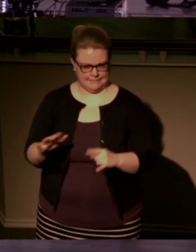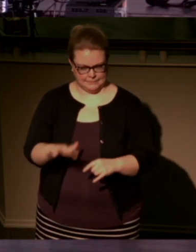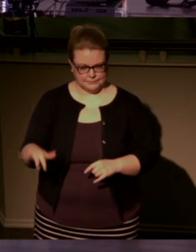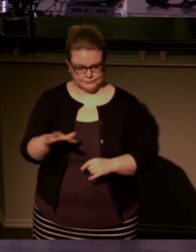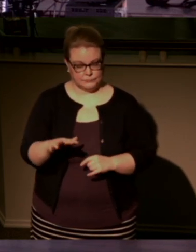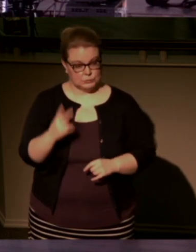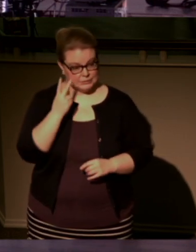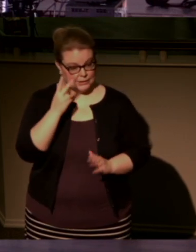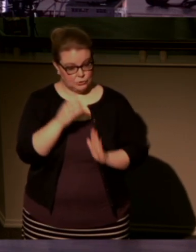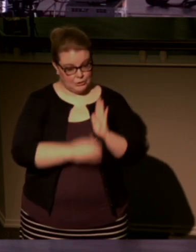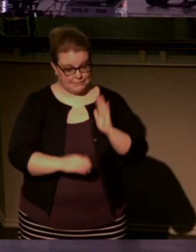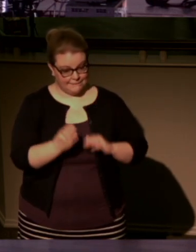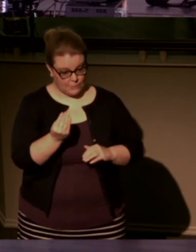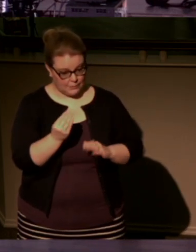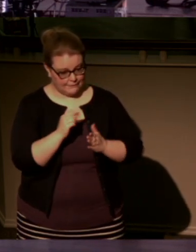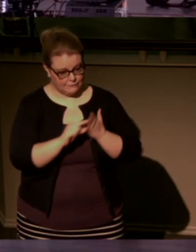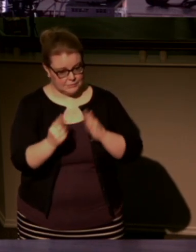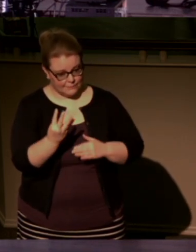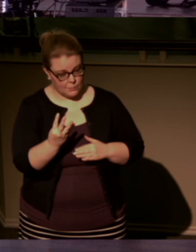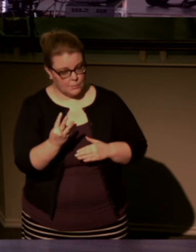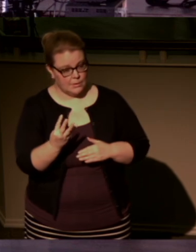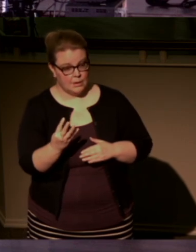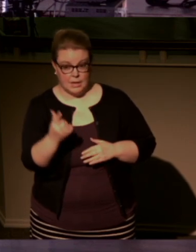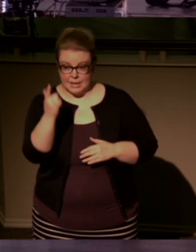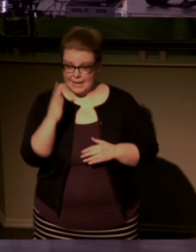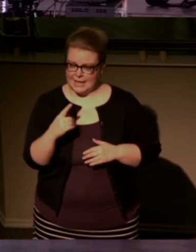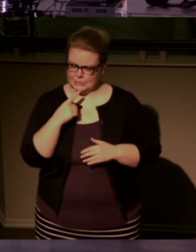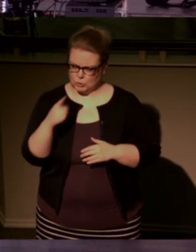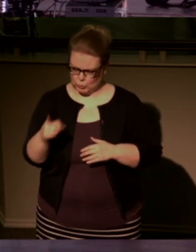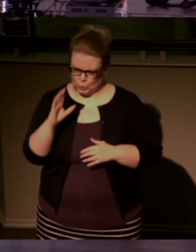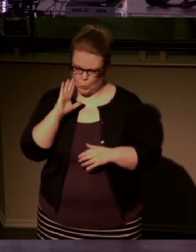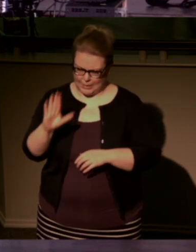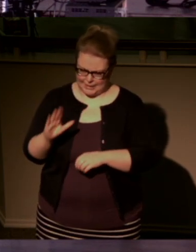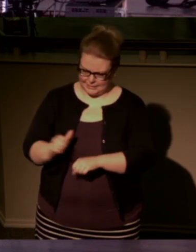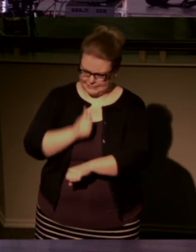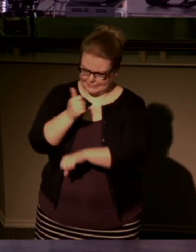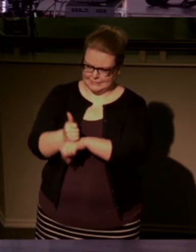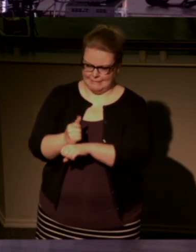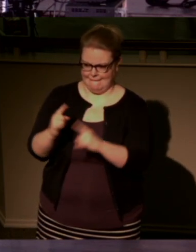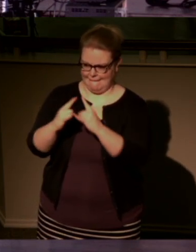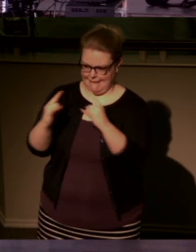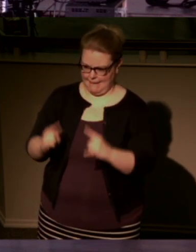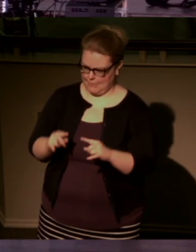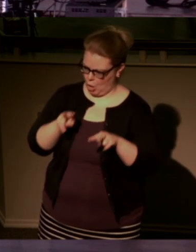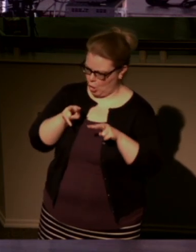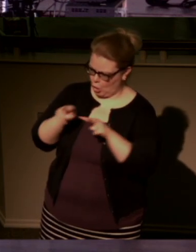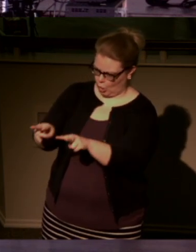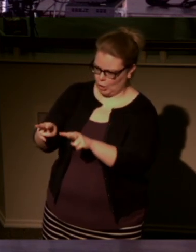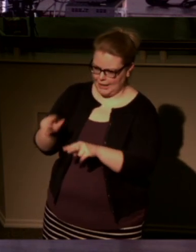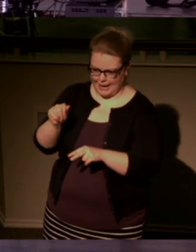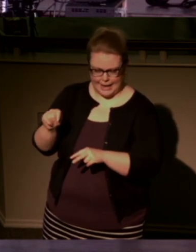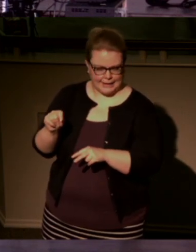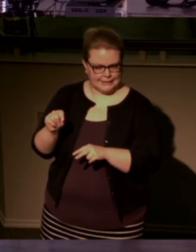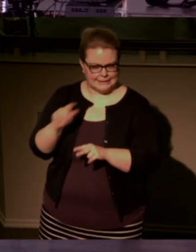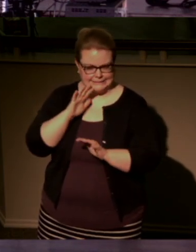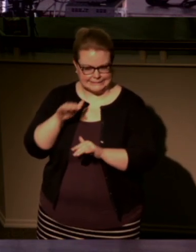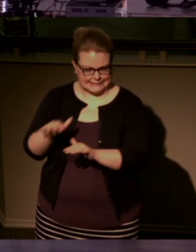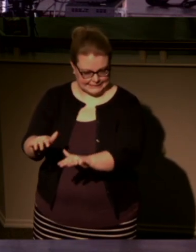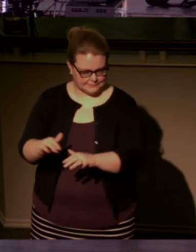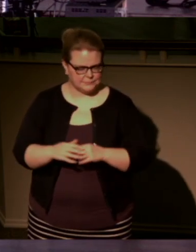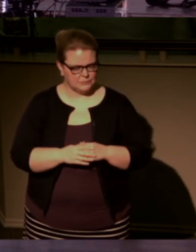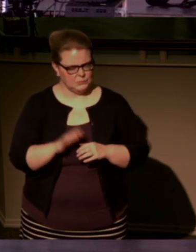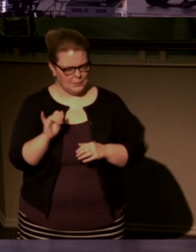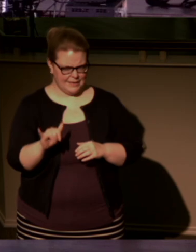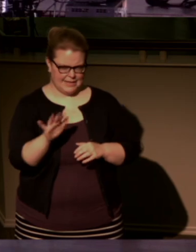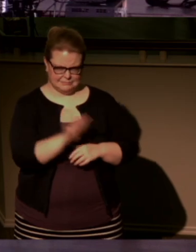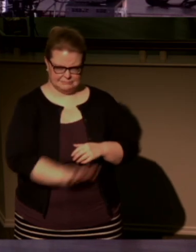verse 4, you shall encamp facing it by the sea. Now, here's how I read this